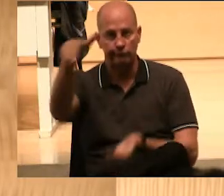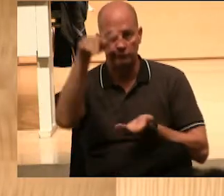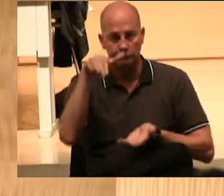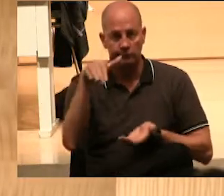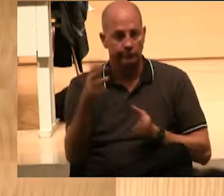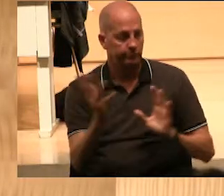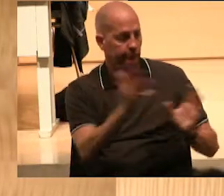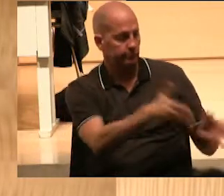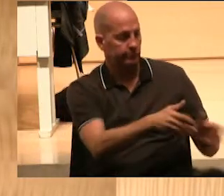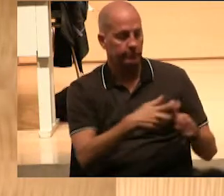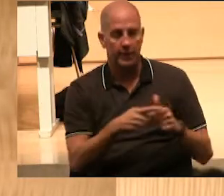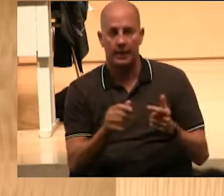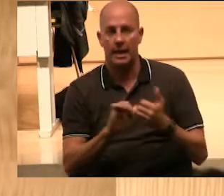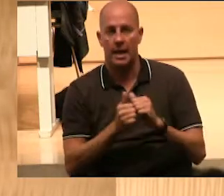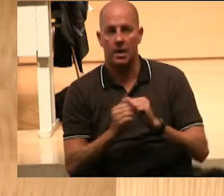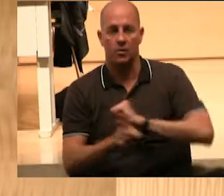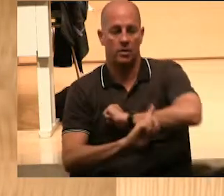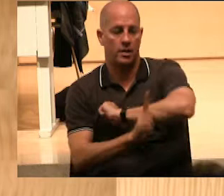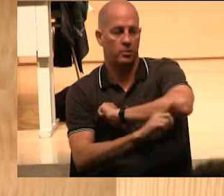then the disposal.